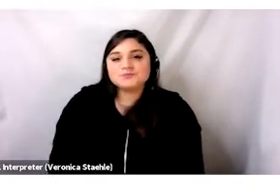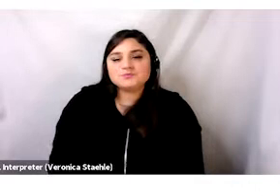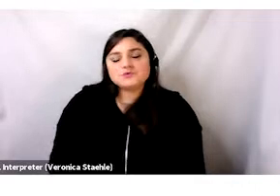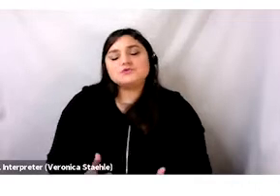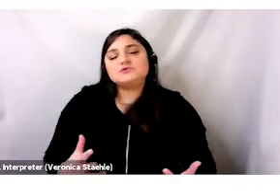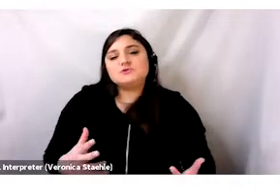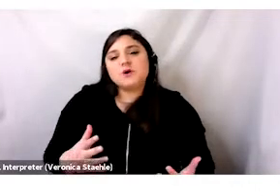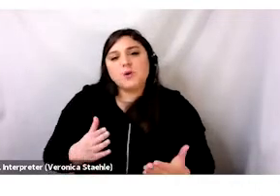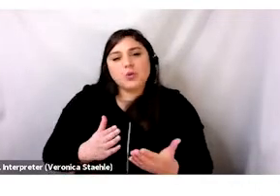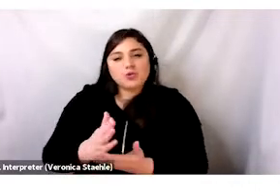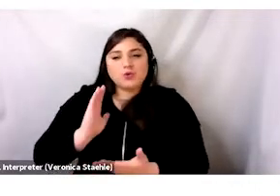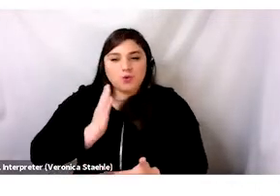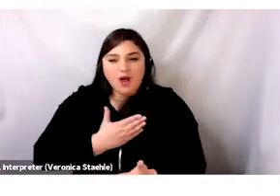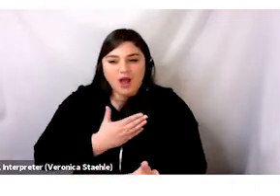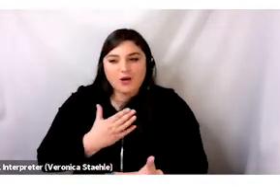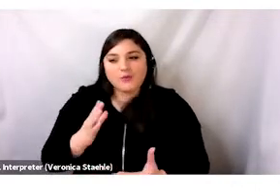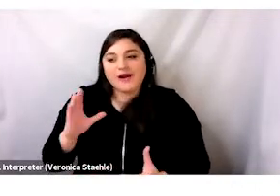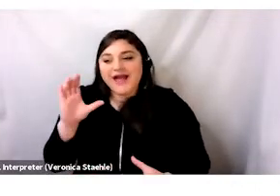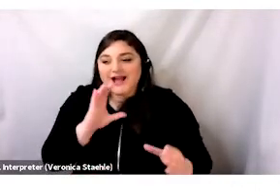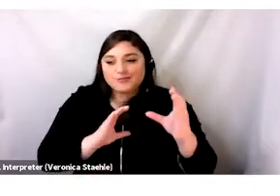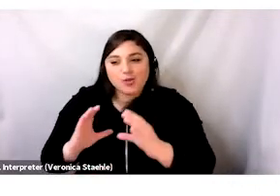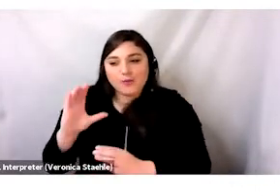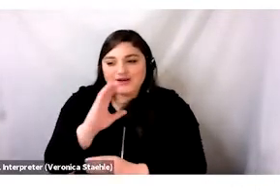explored at the beginning of this class,